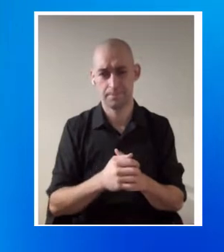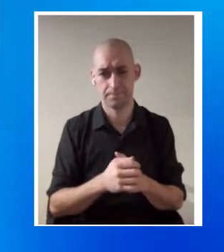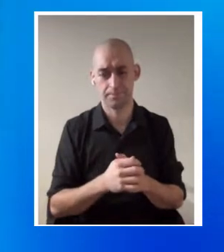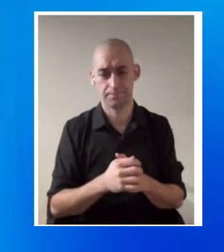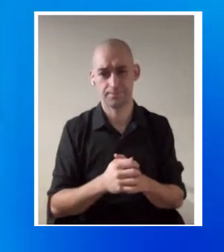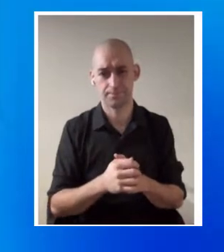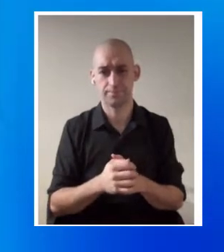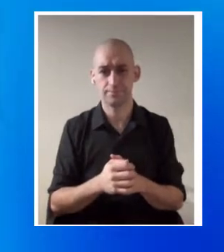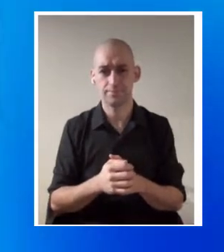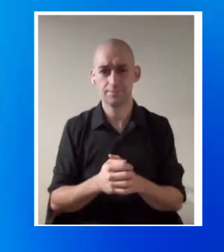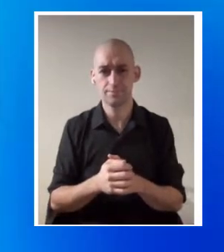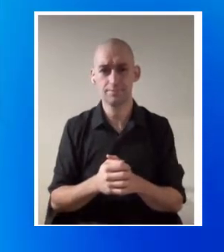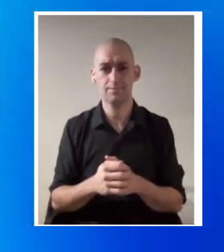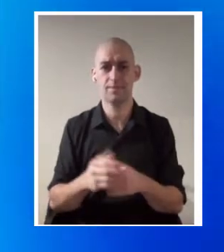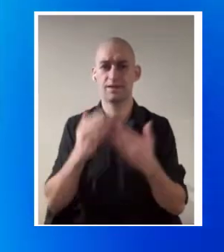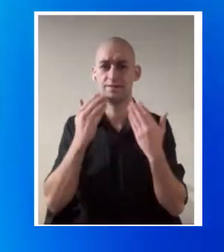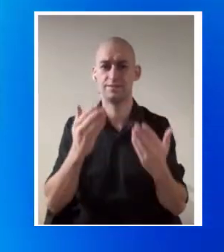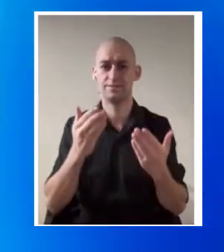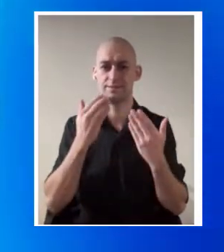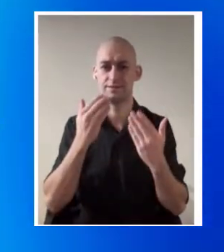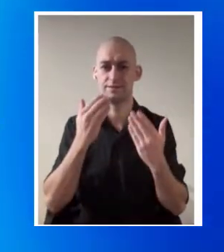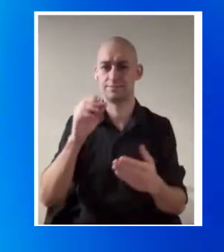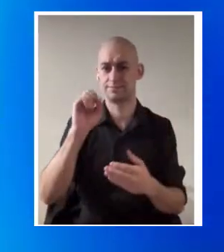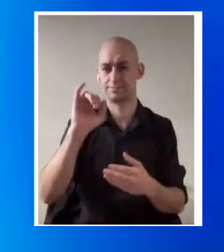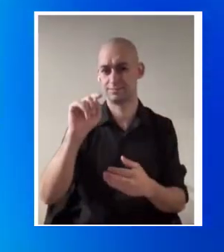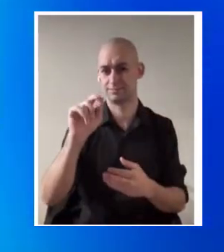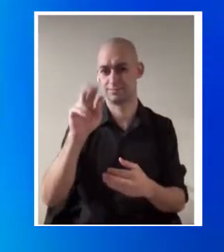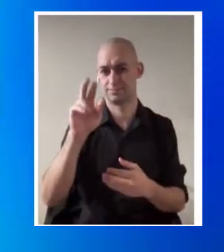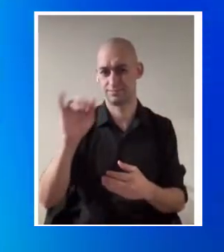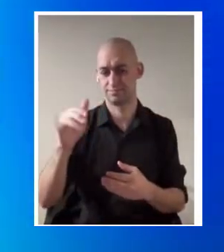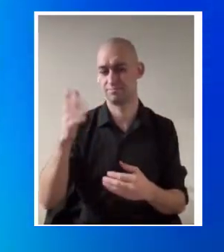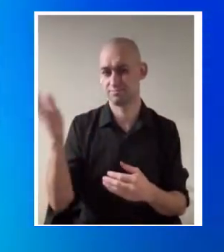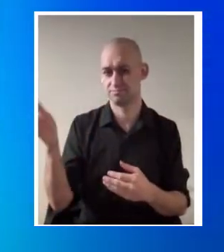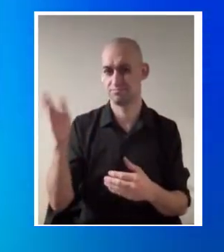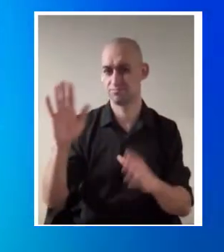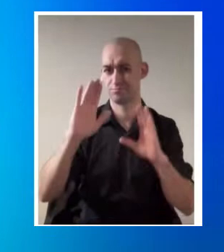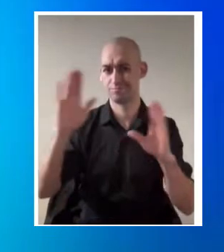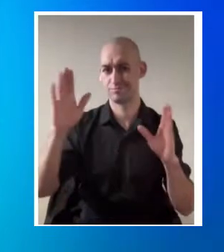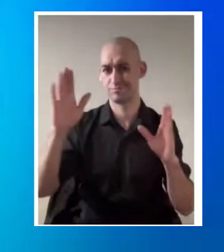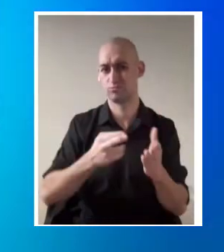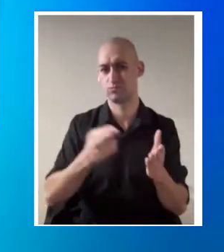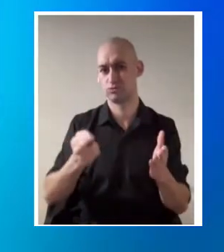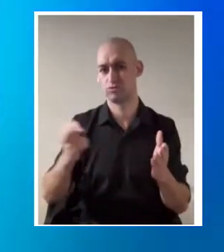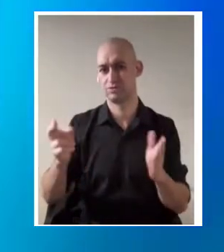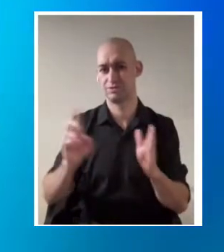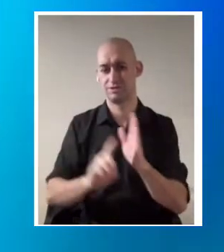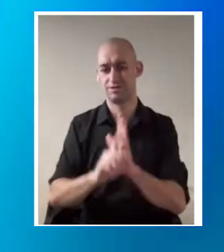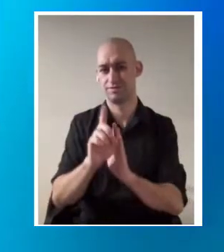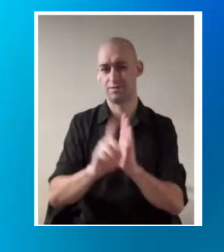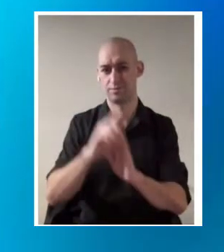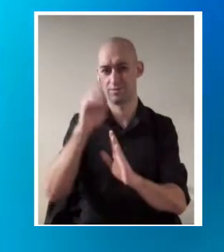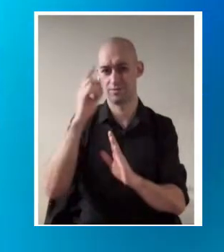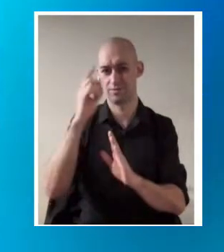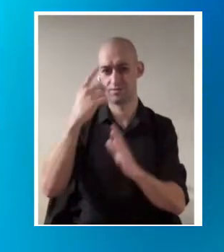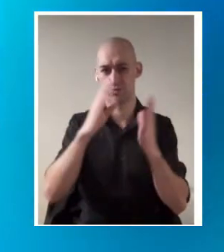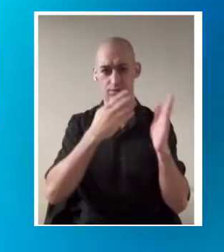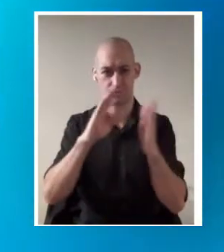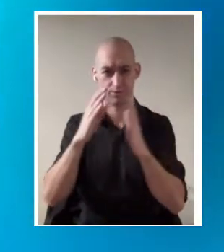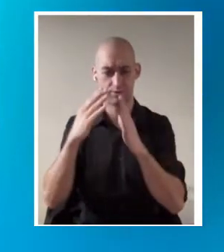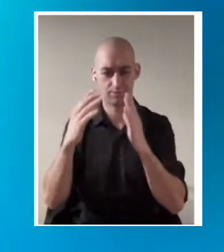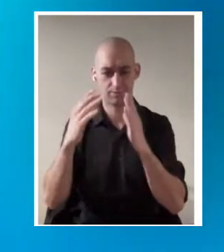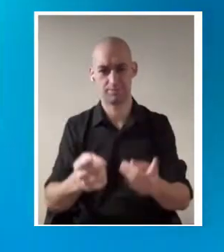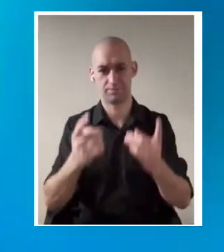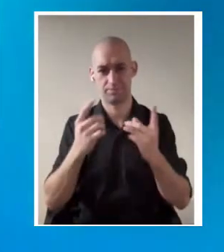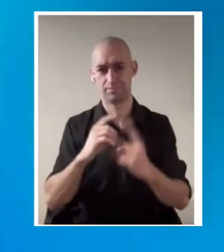Thank you, Satari. This webpage is a great resource we developed for the community, so please come back and visit and use